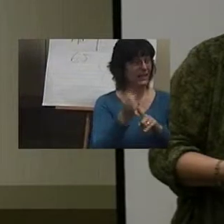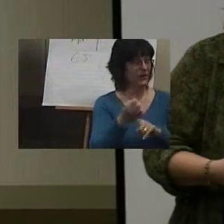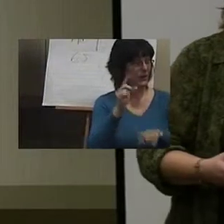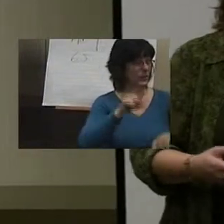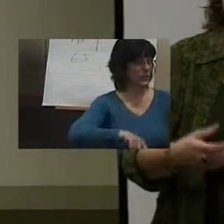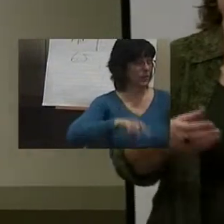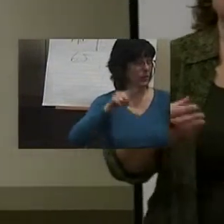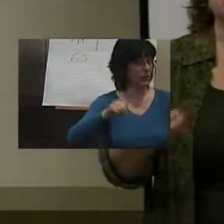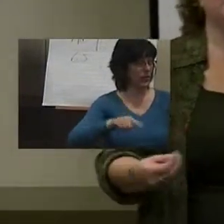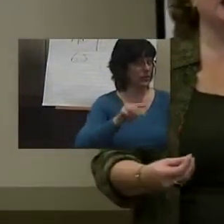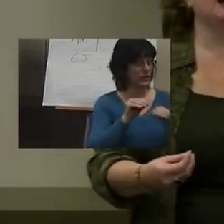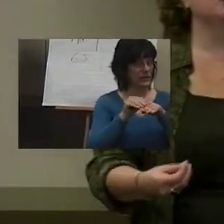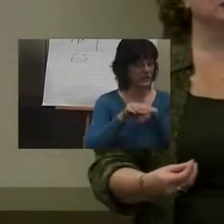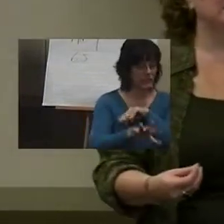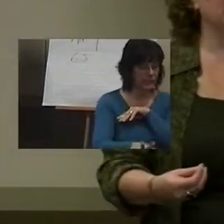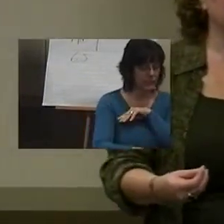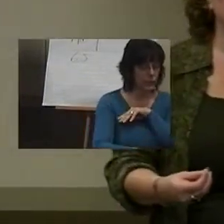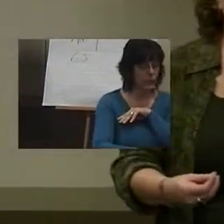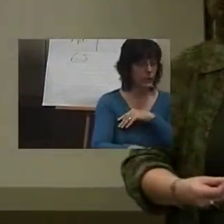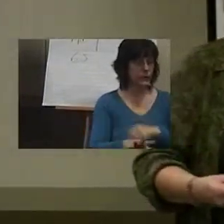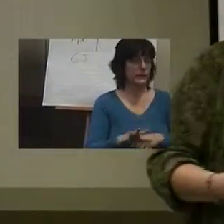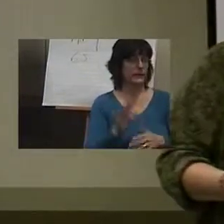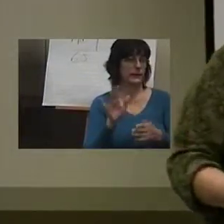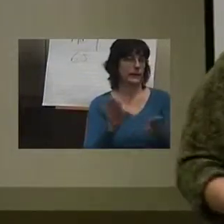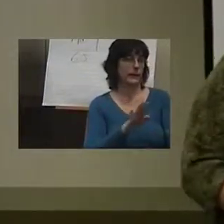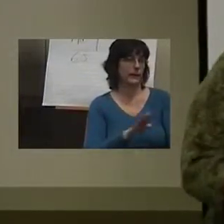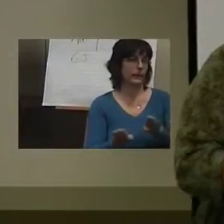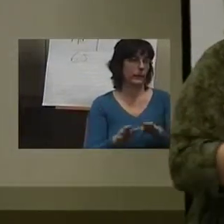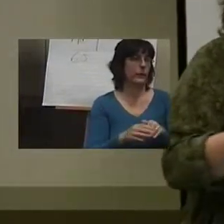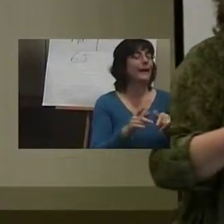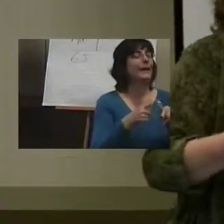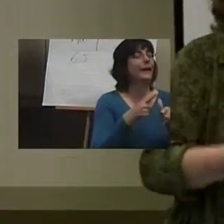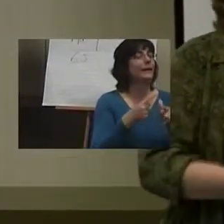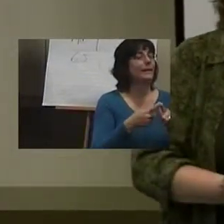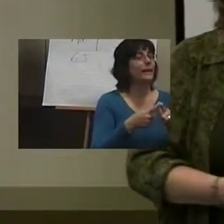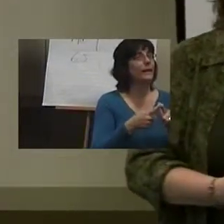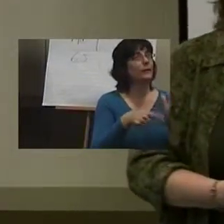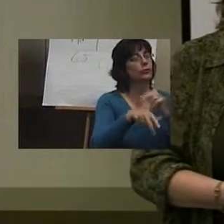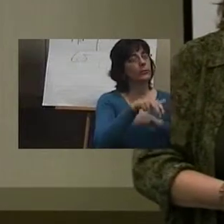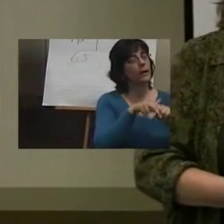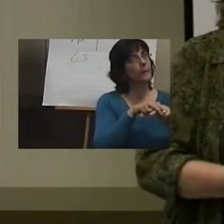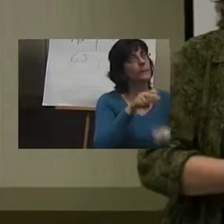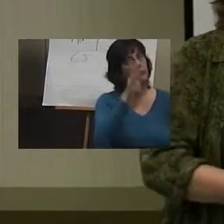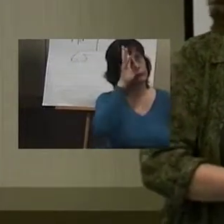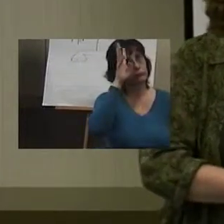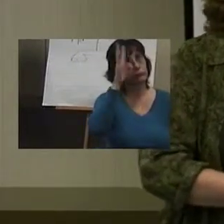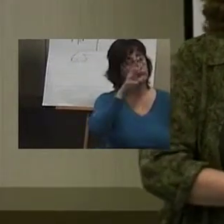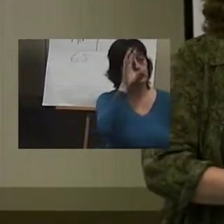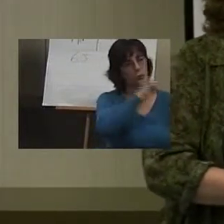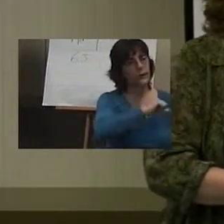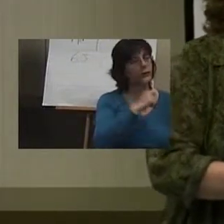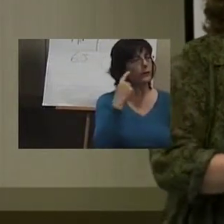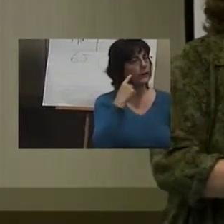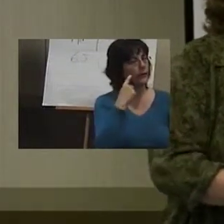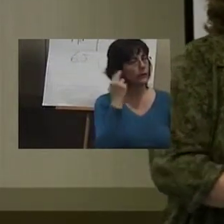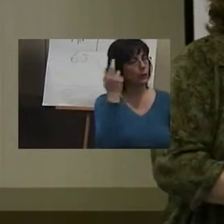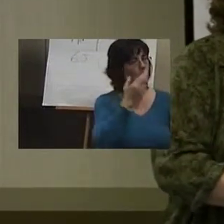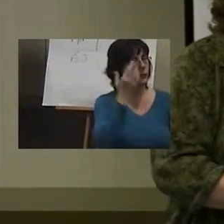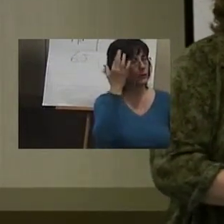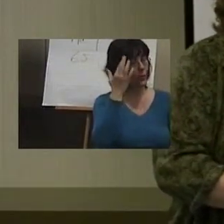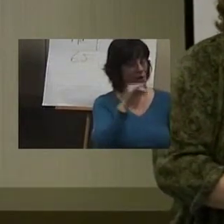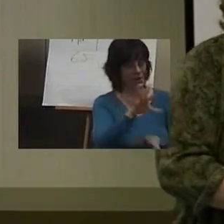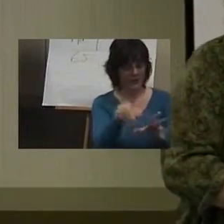variables that impact seeing this behavior? And then you come up with your hypothesis of why you think the student is